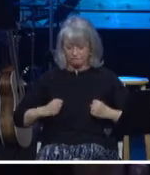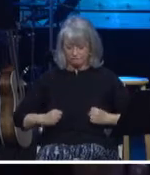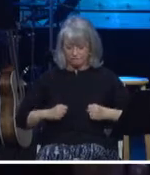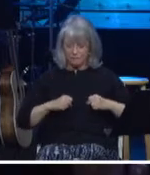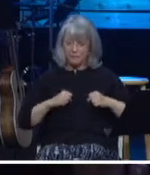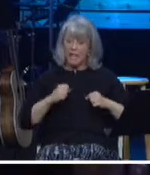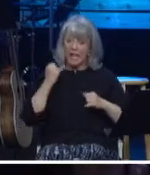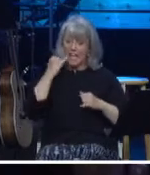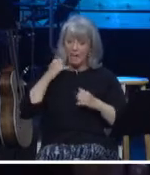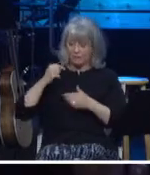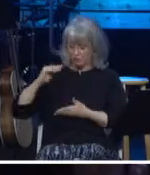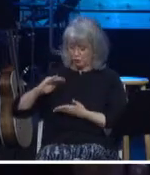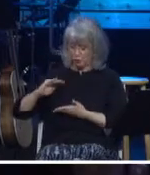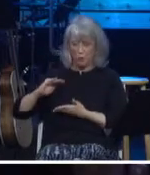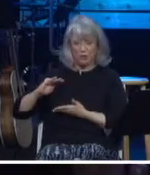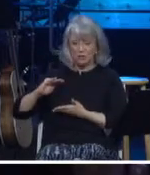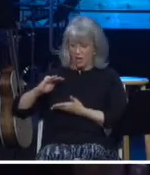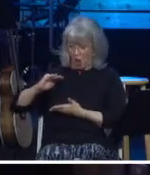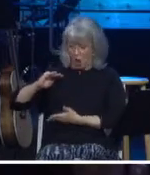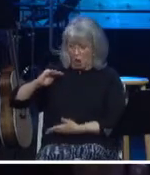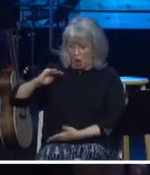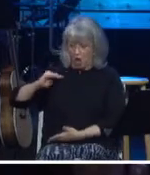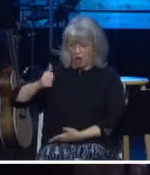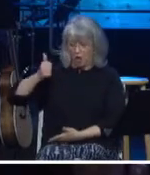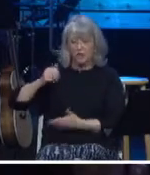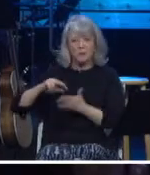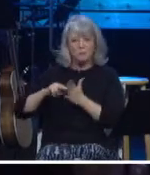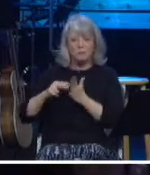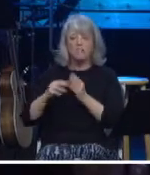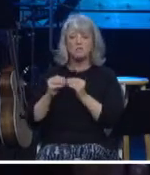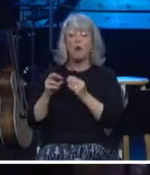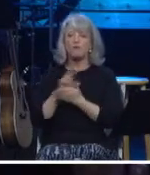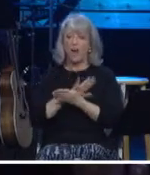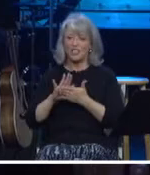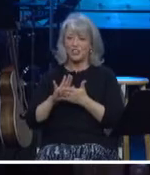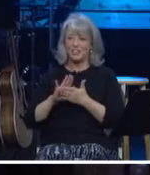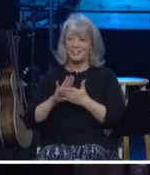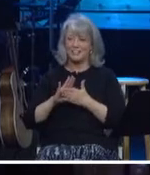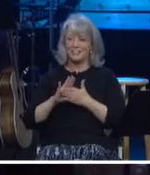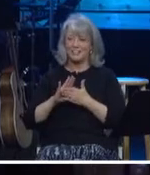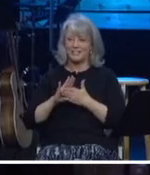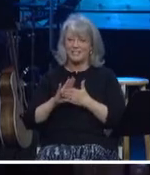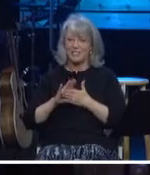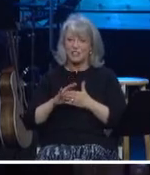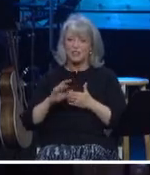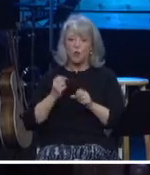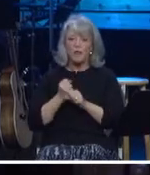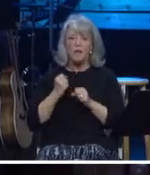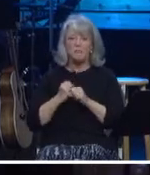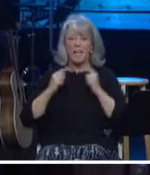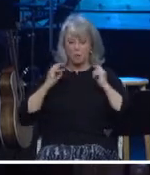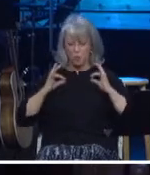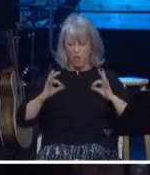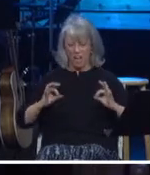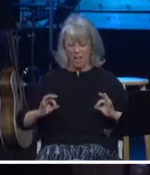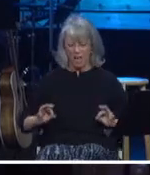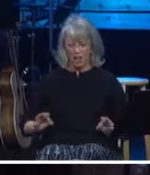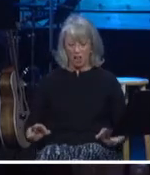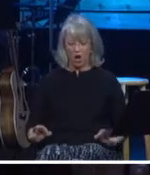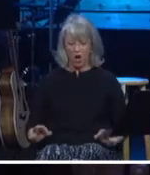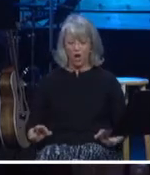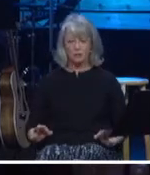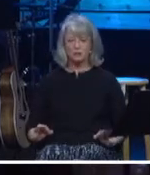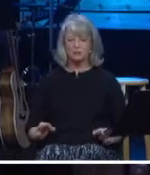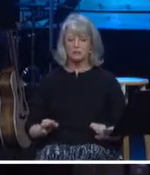greater the righteousness. That's the idea. They're lengthening them out so everyone can see just how righteous